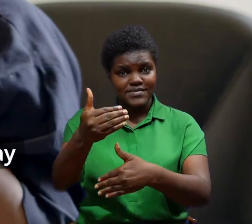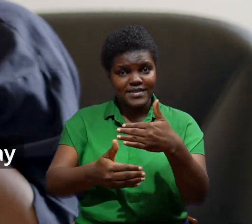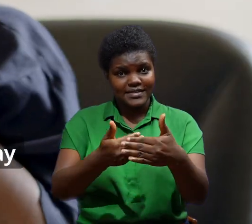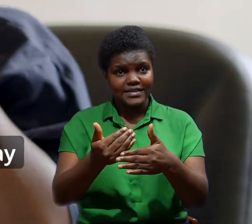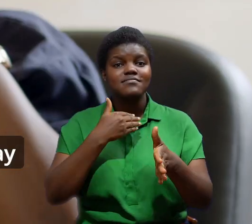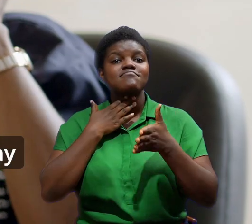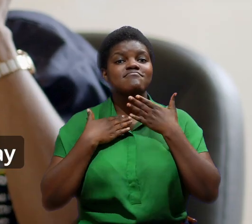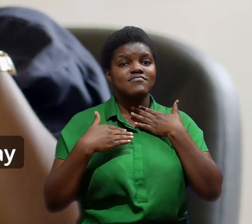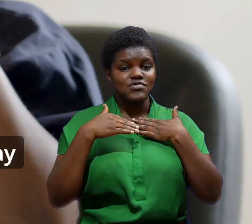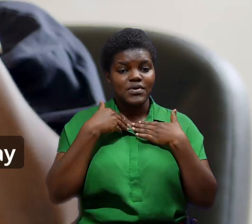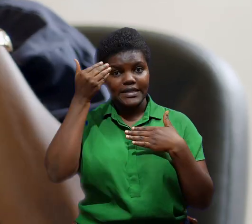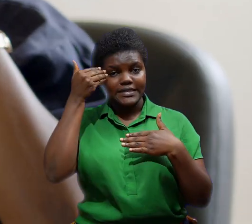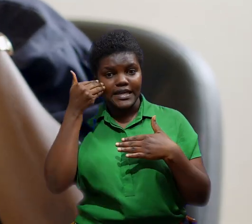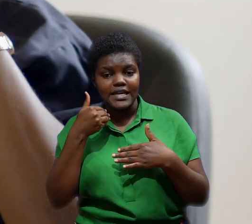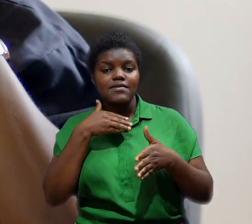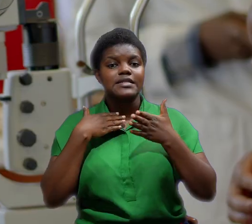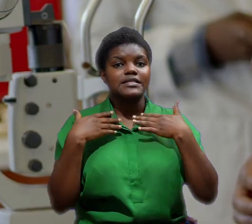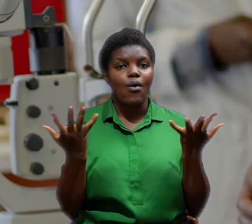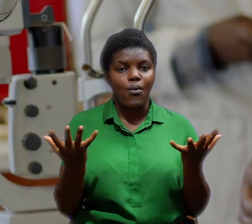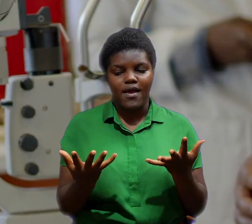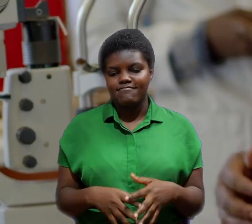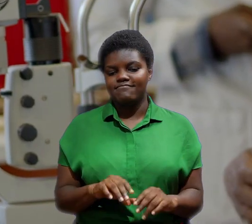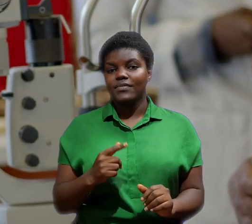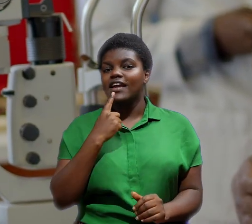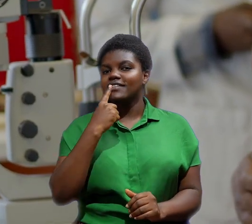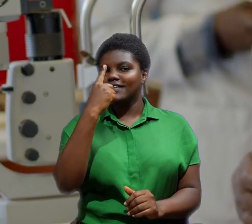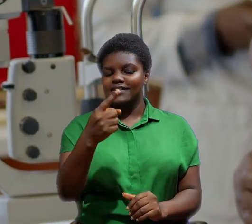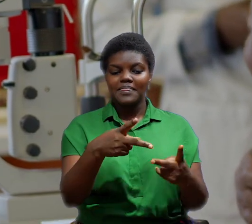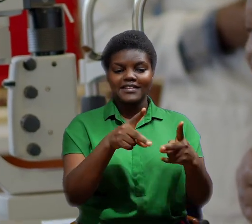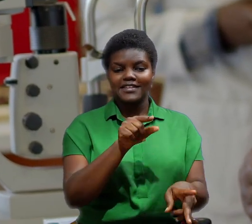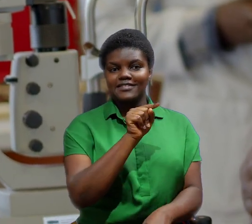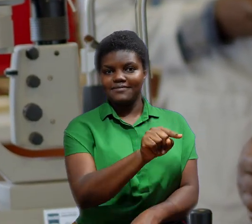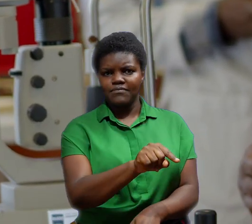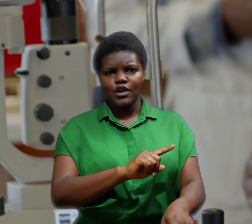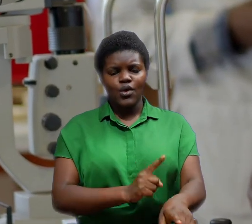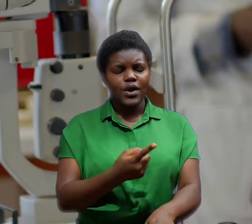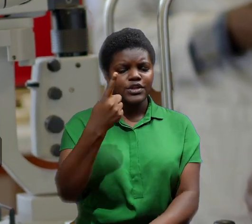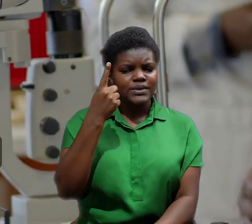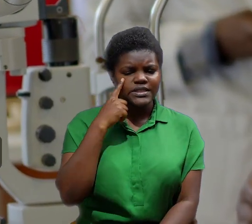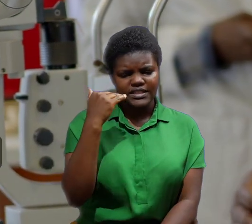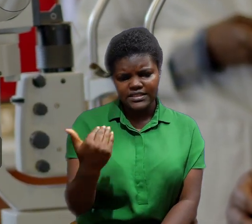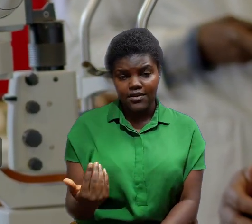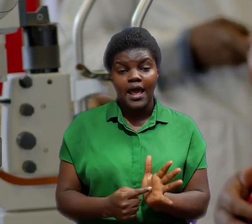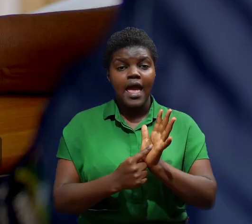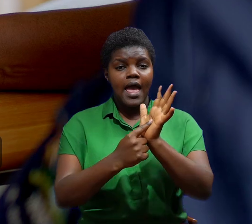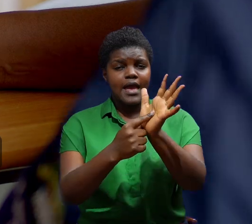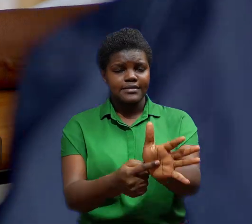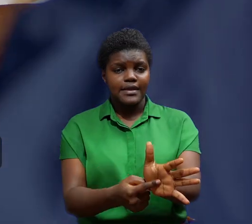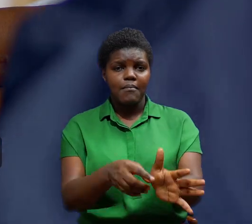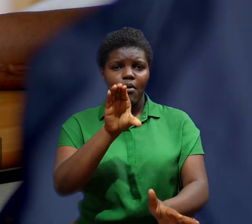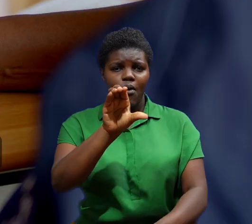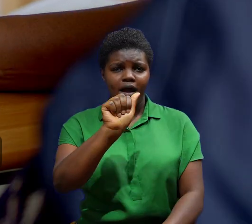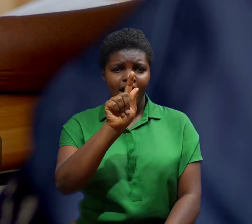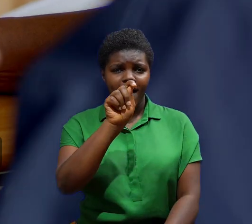various procedures that may require surgery. It starts right here. When we identify a